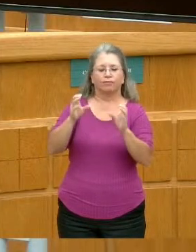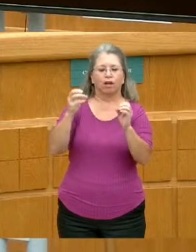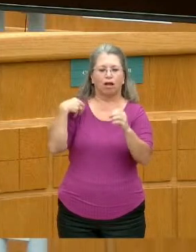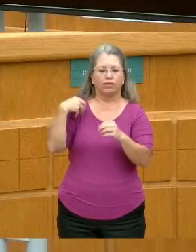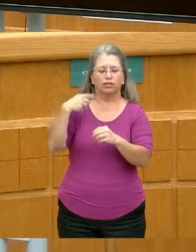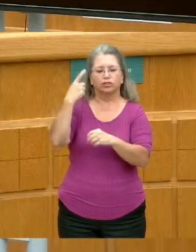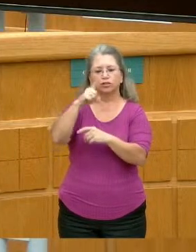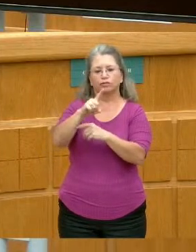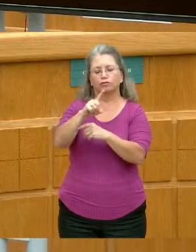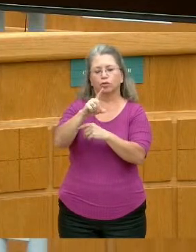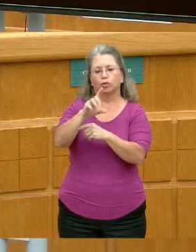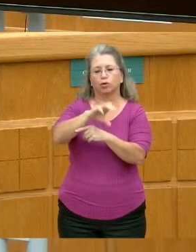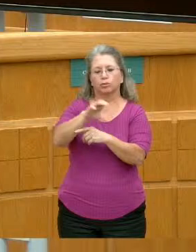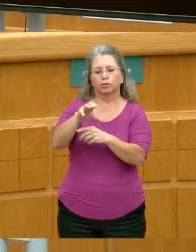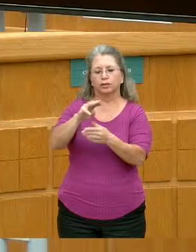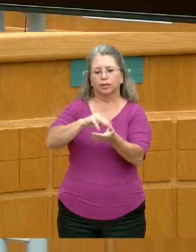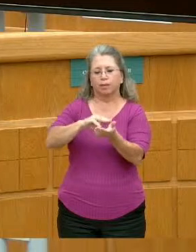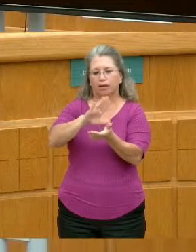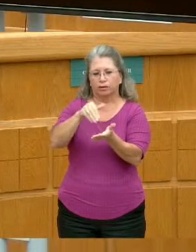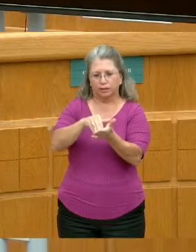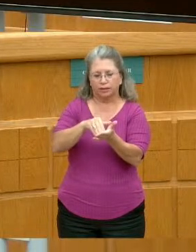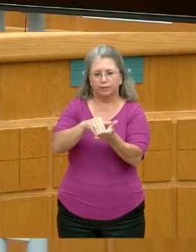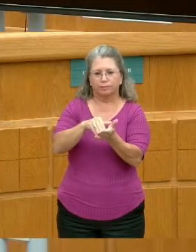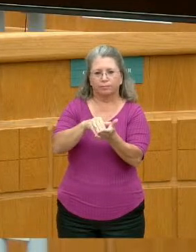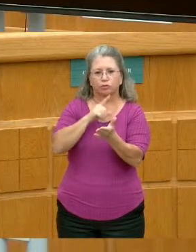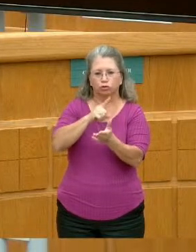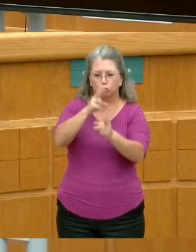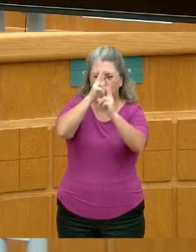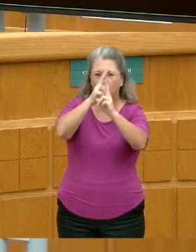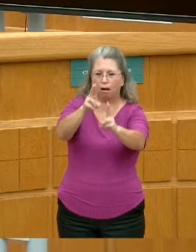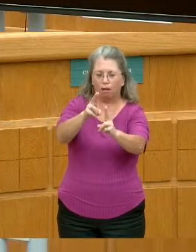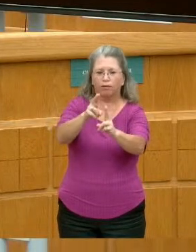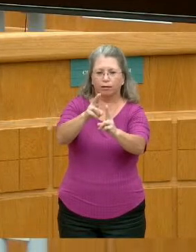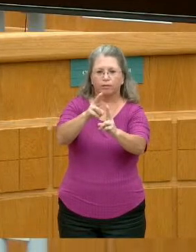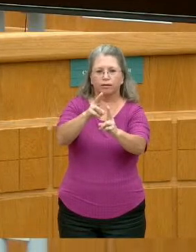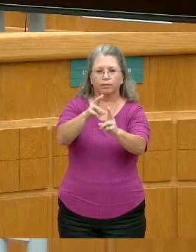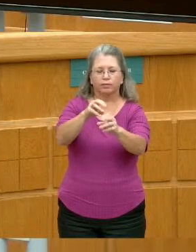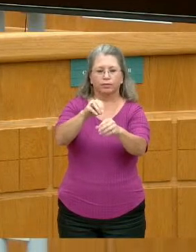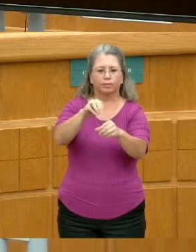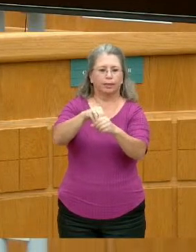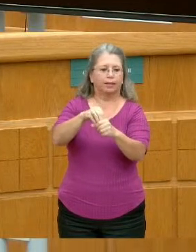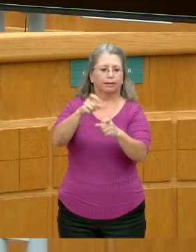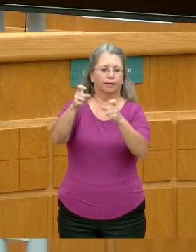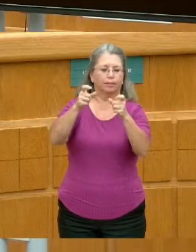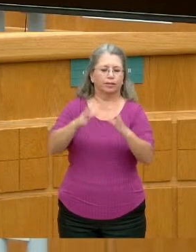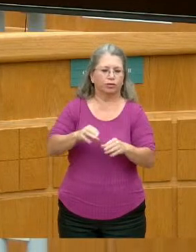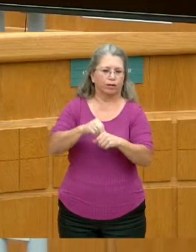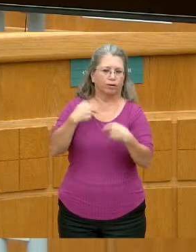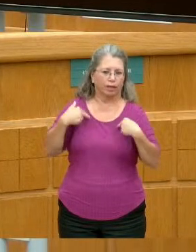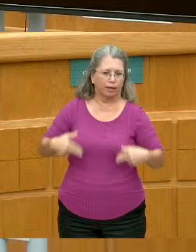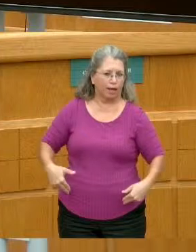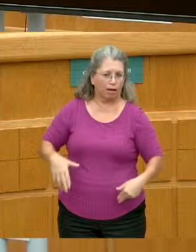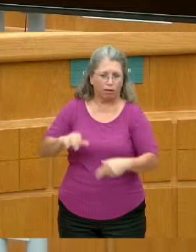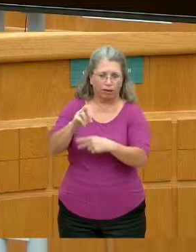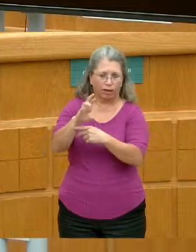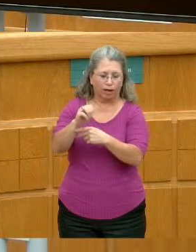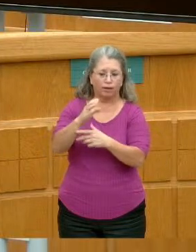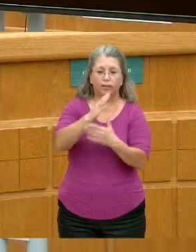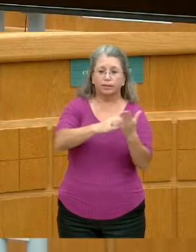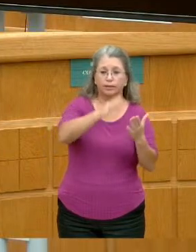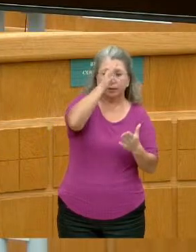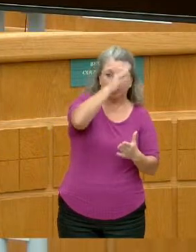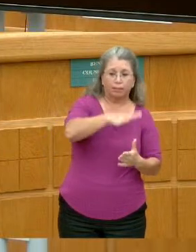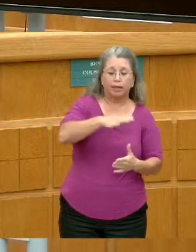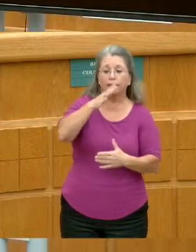Dale and Oz. What an honor it is to be in the ministry of healthcare. Some men and some women are called to